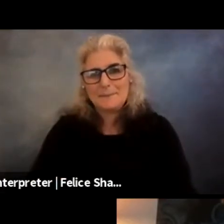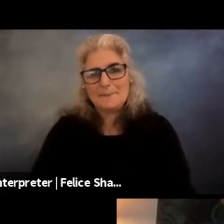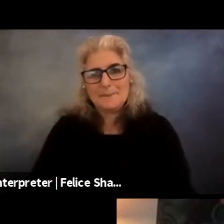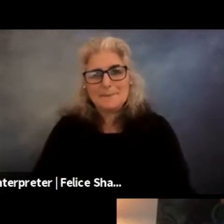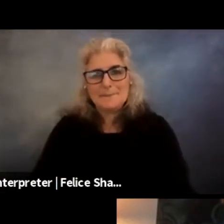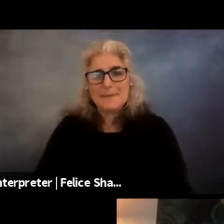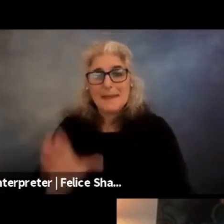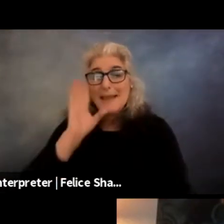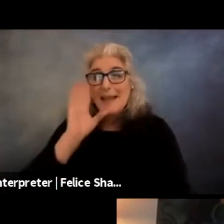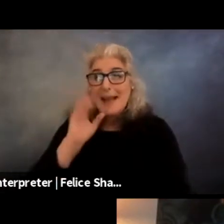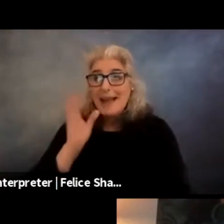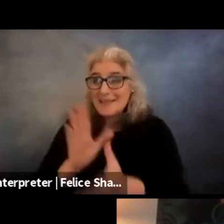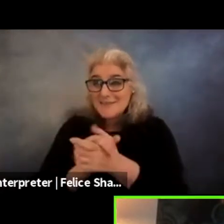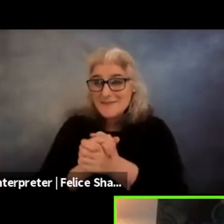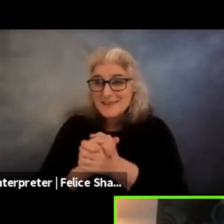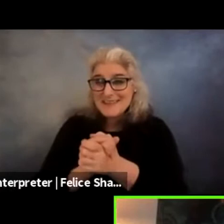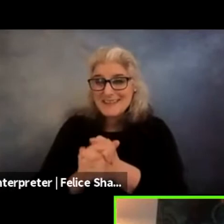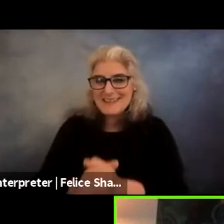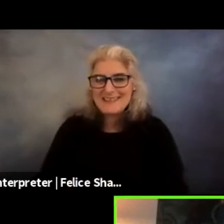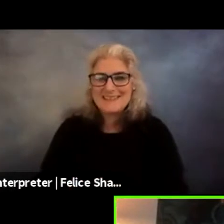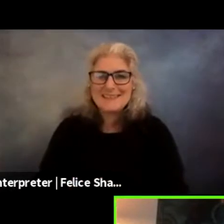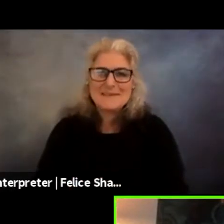Hi, congratulations.